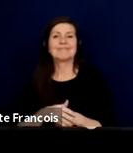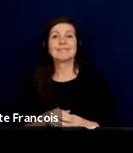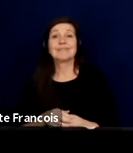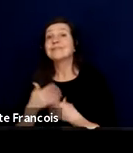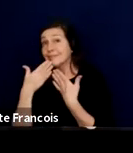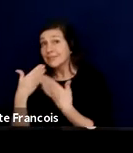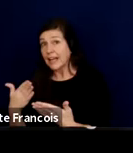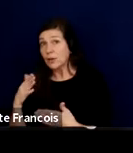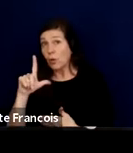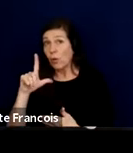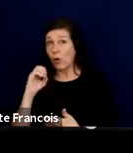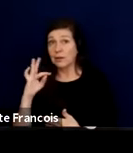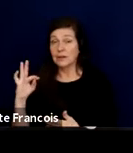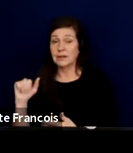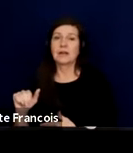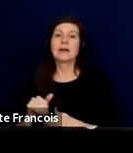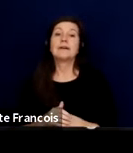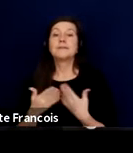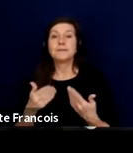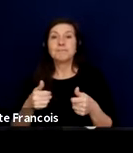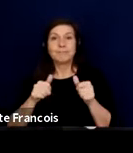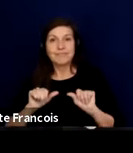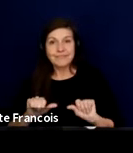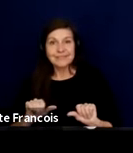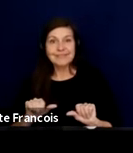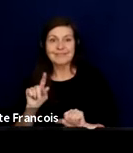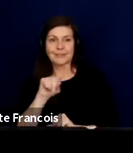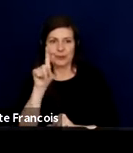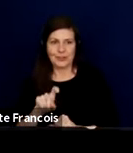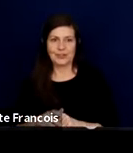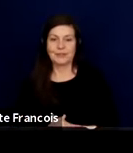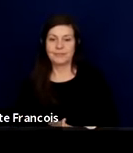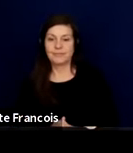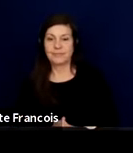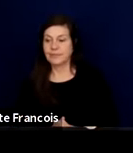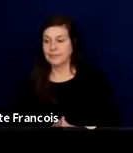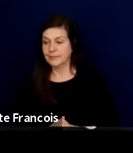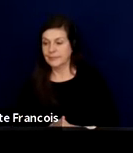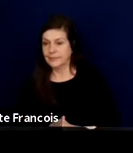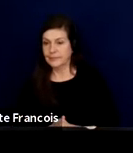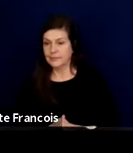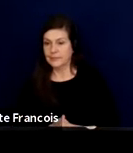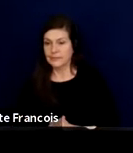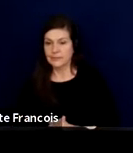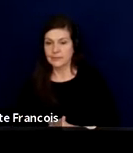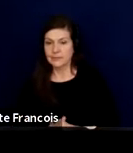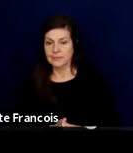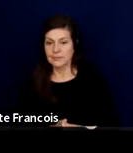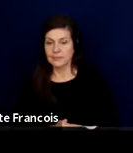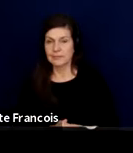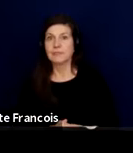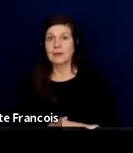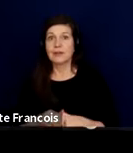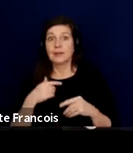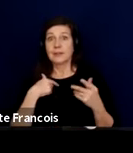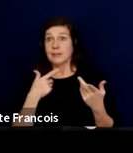think we will try to move on to the next question. So we'll try to go through them all. If you had